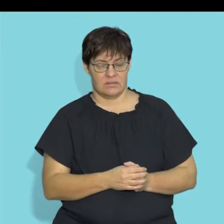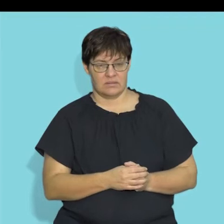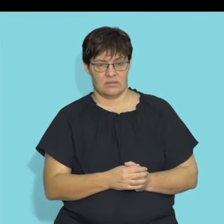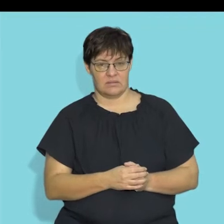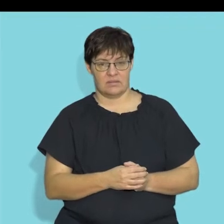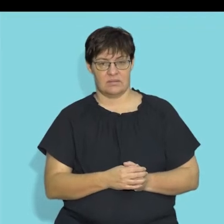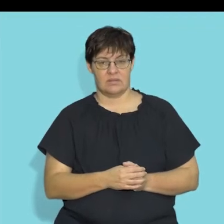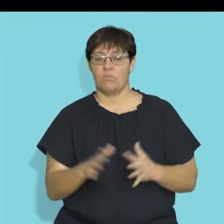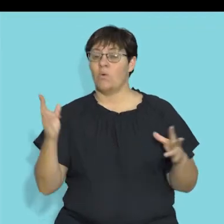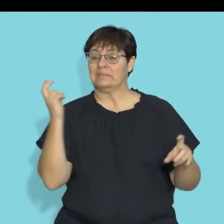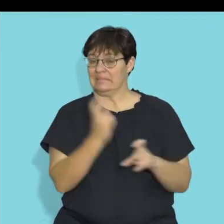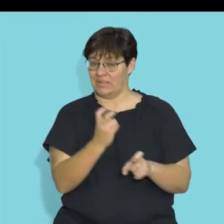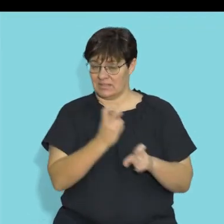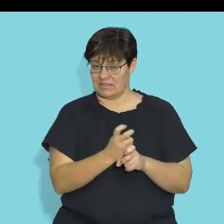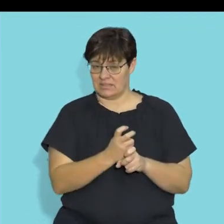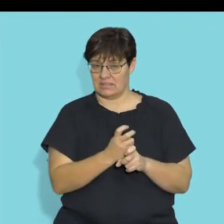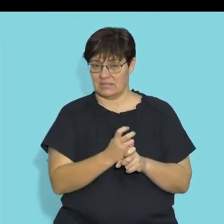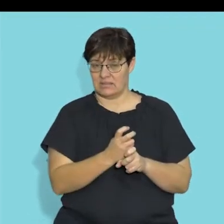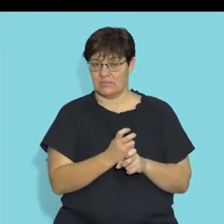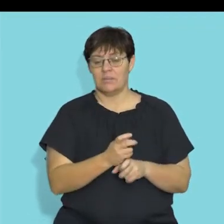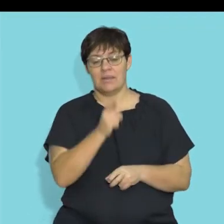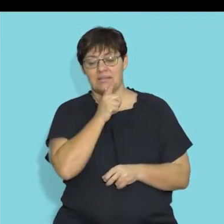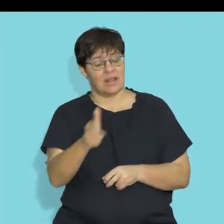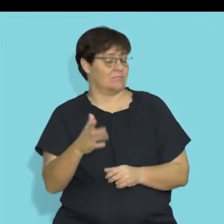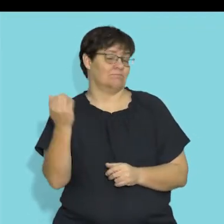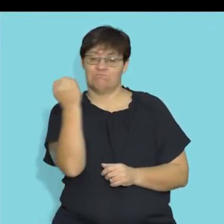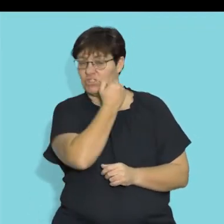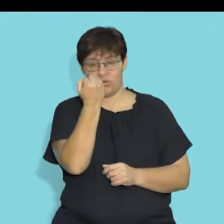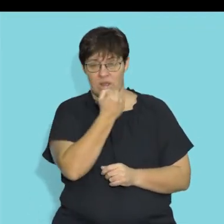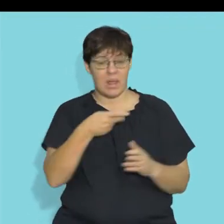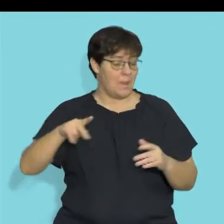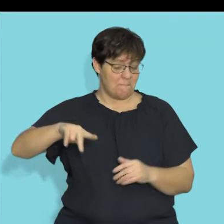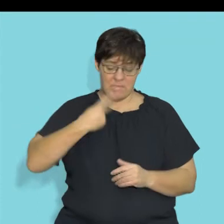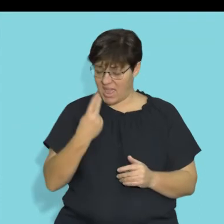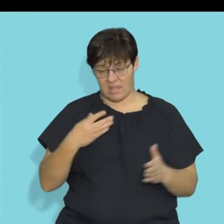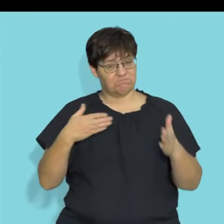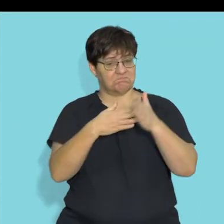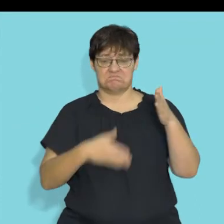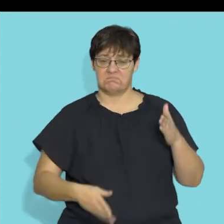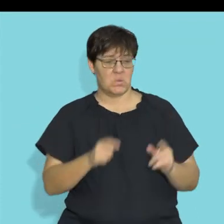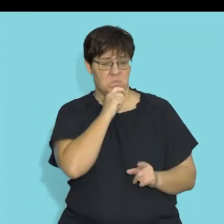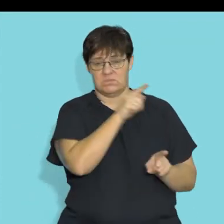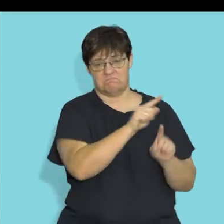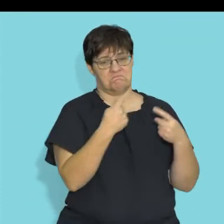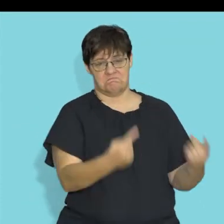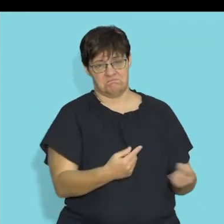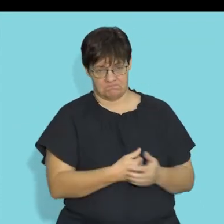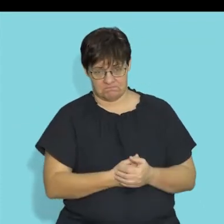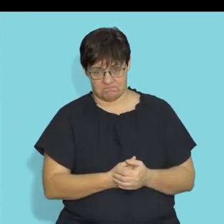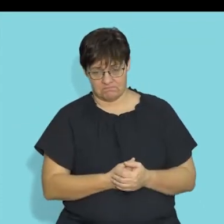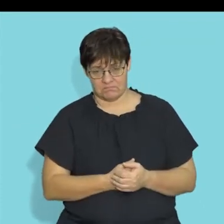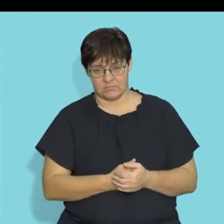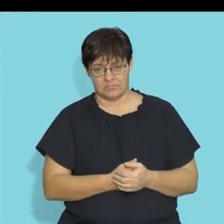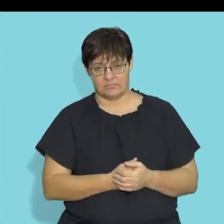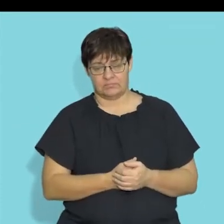then obviously the most difficult part is to tell members, sorry, if you haven't paid, you cannot